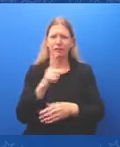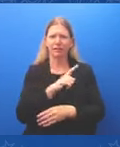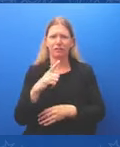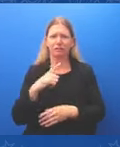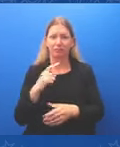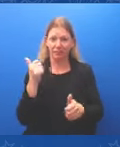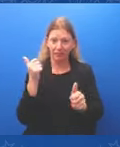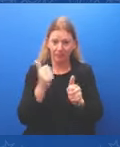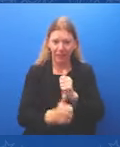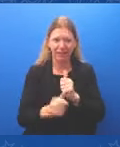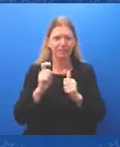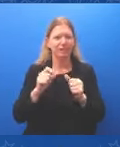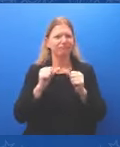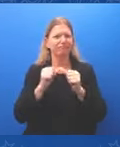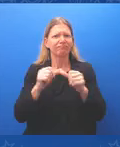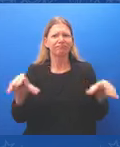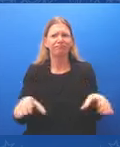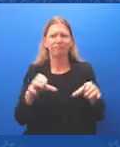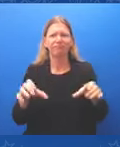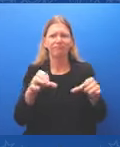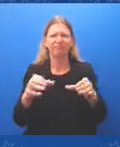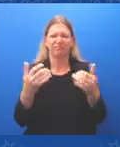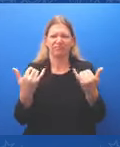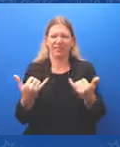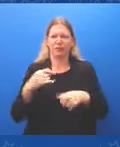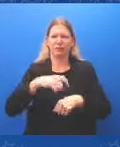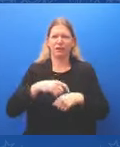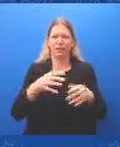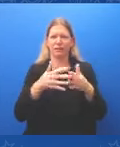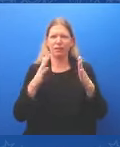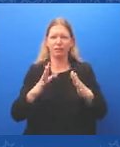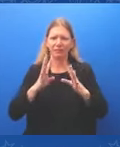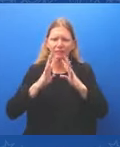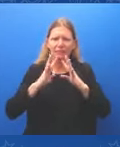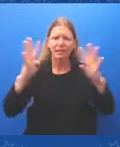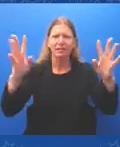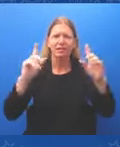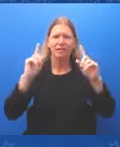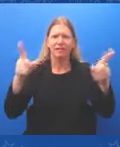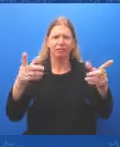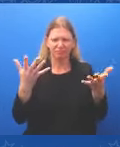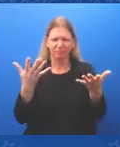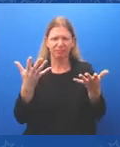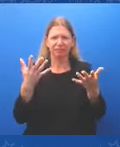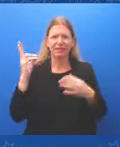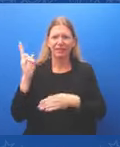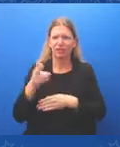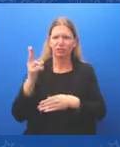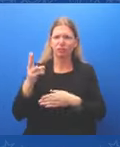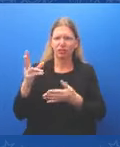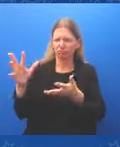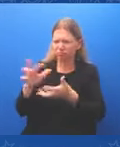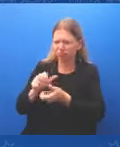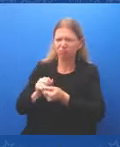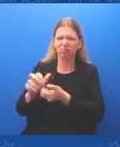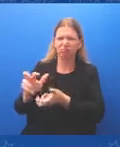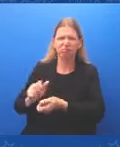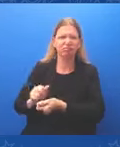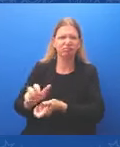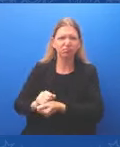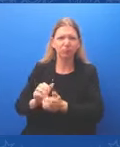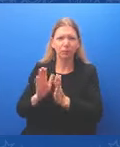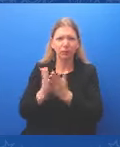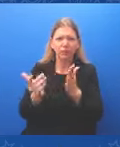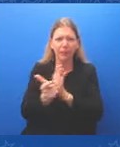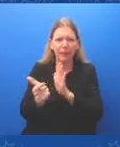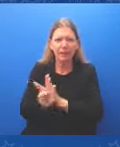Do you ever think we'd have this conversation here at this time? Diversity is being attacked. As I said earlier, we're one of the